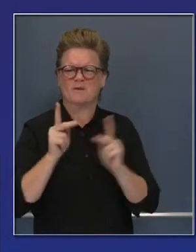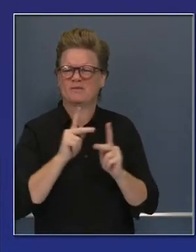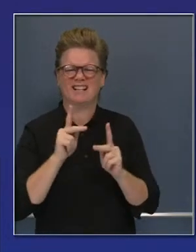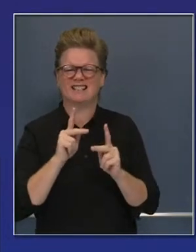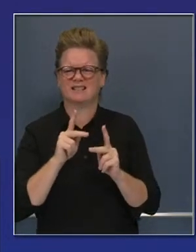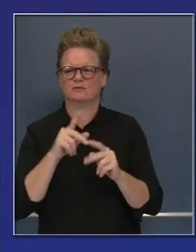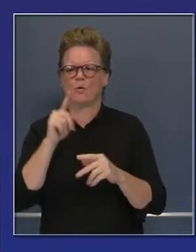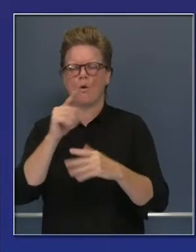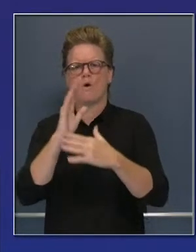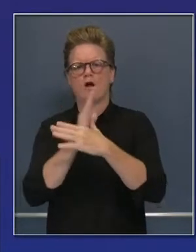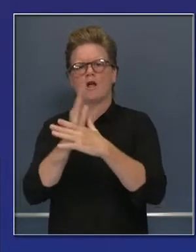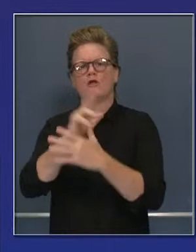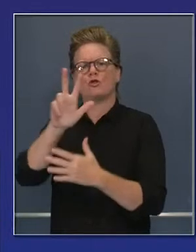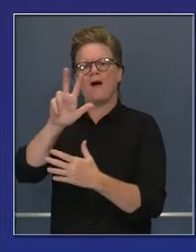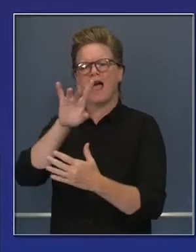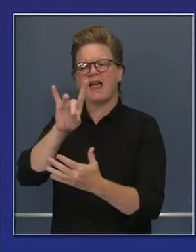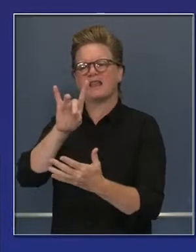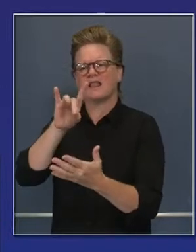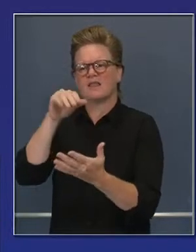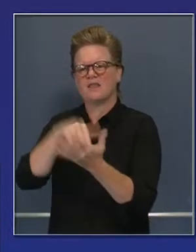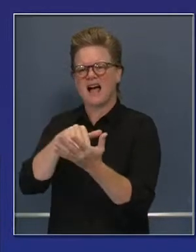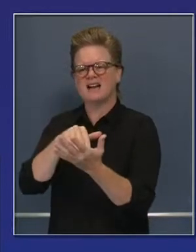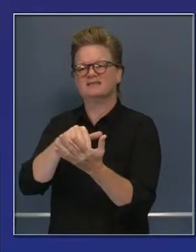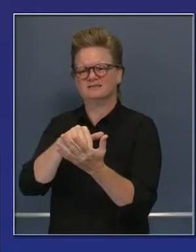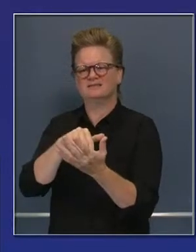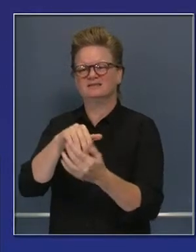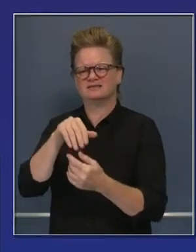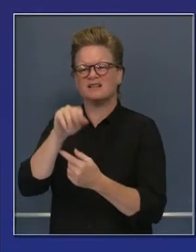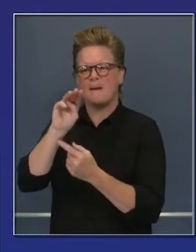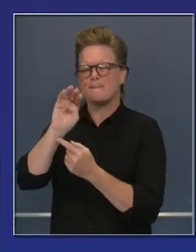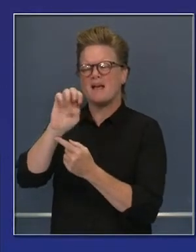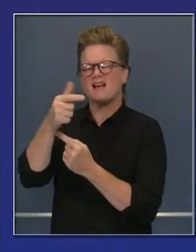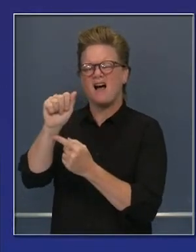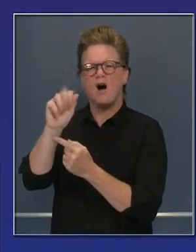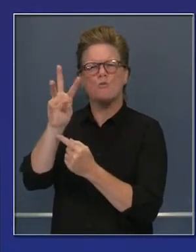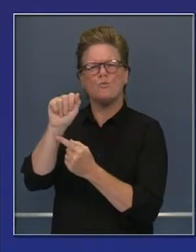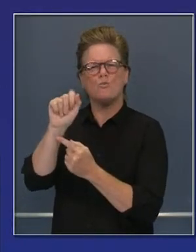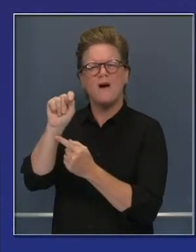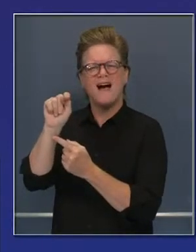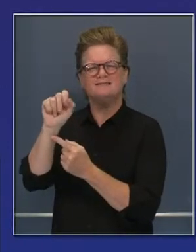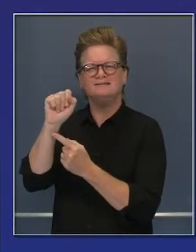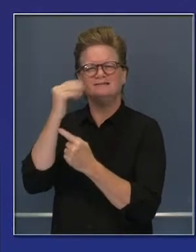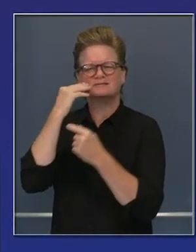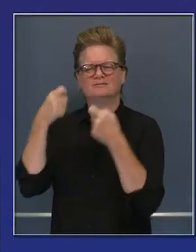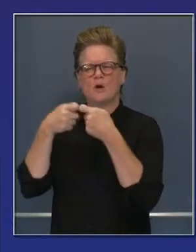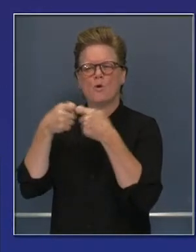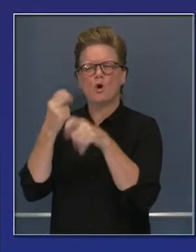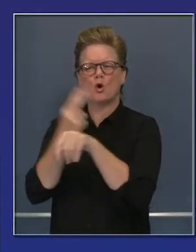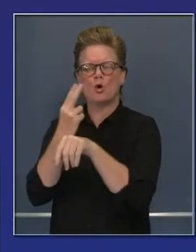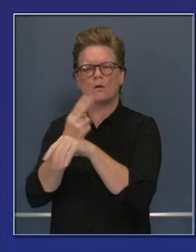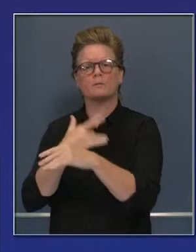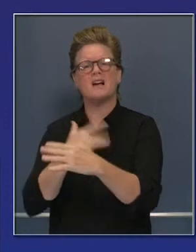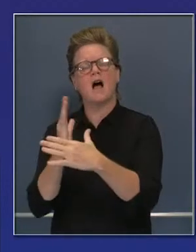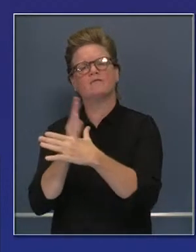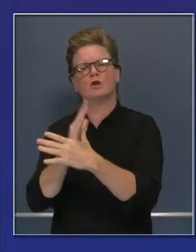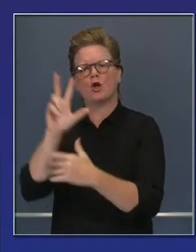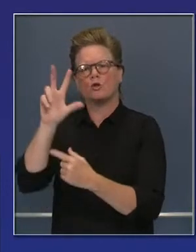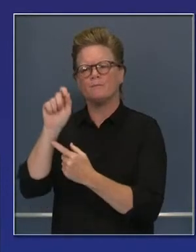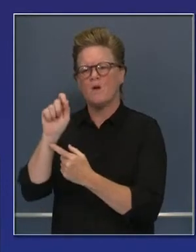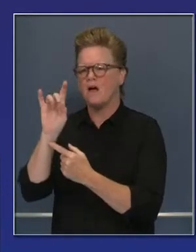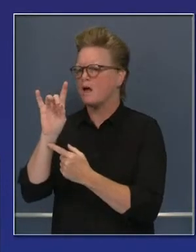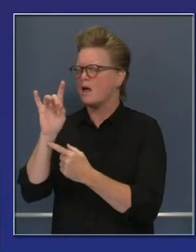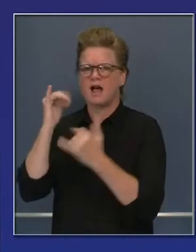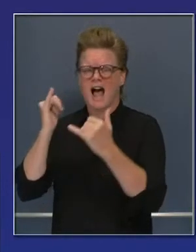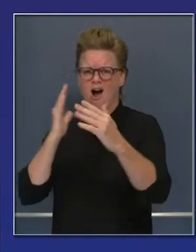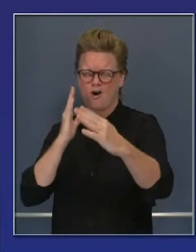of energy use at peak, 38,000. We went about 47,000